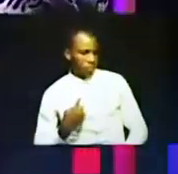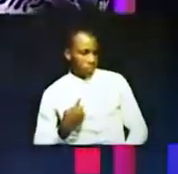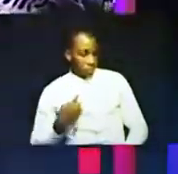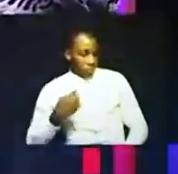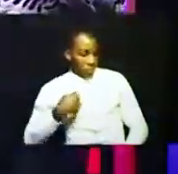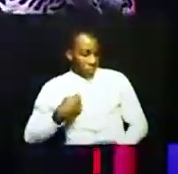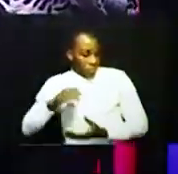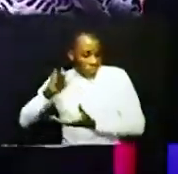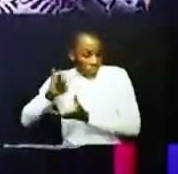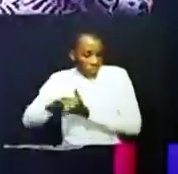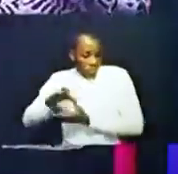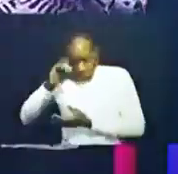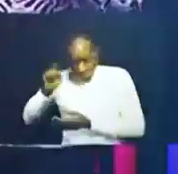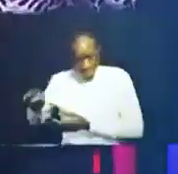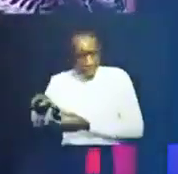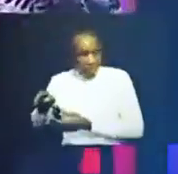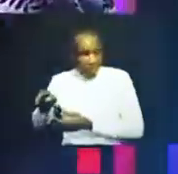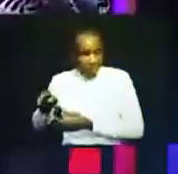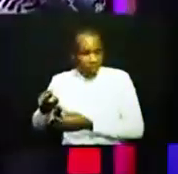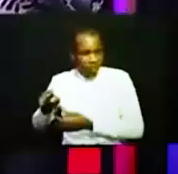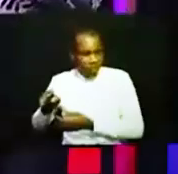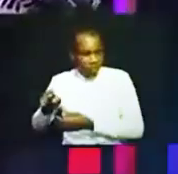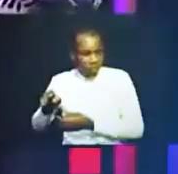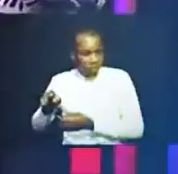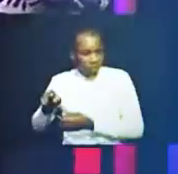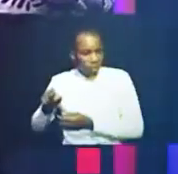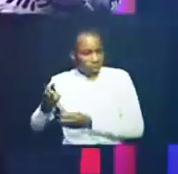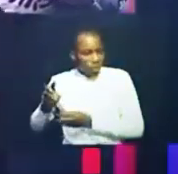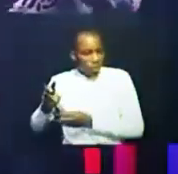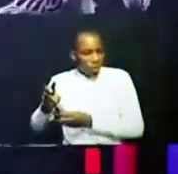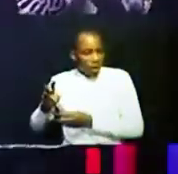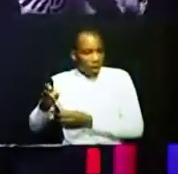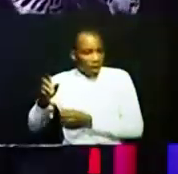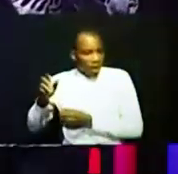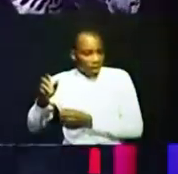totally married to a man in every sense of the